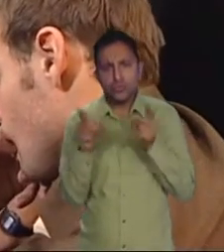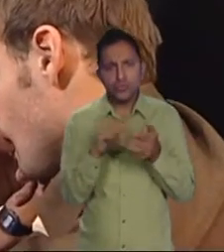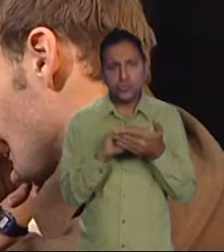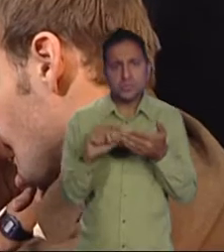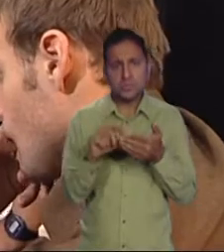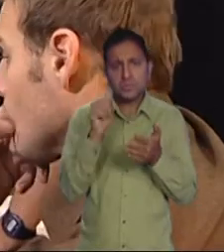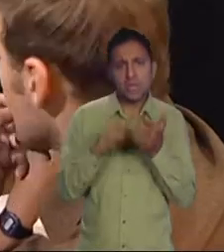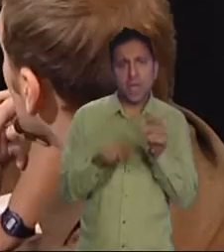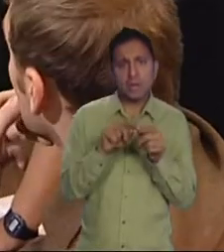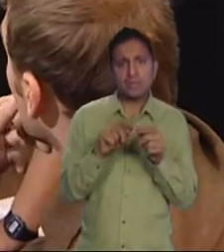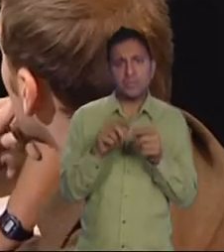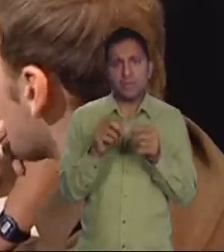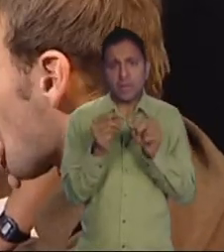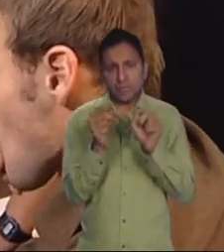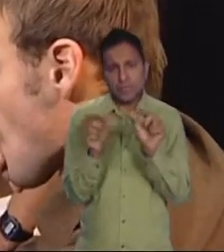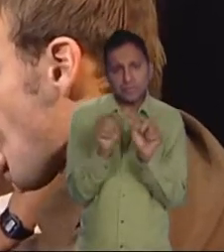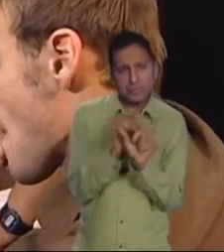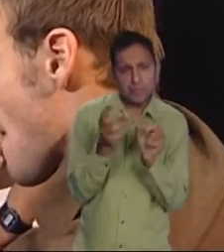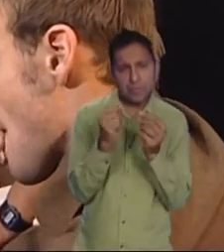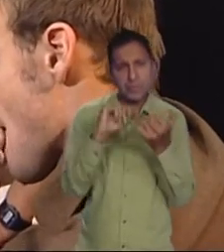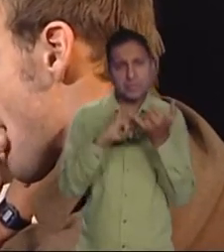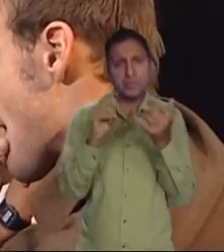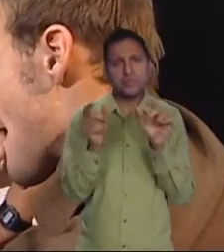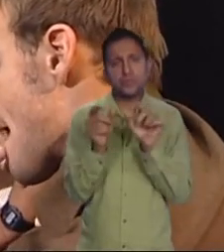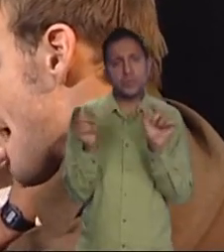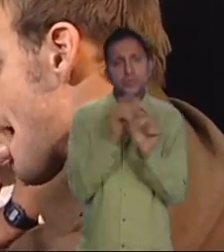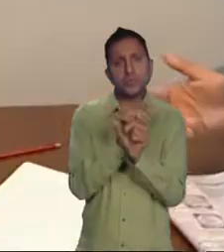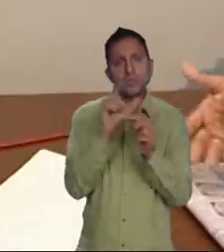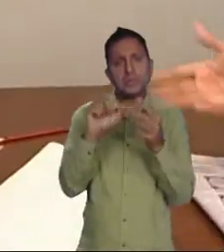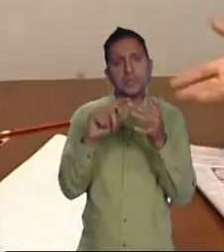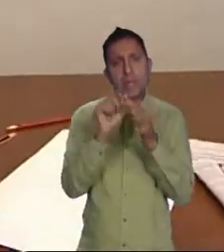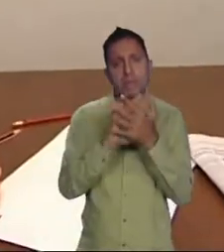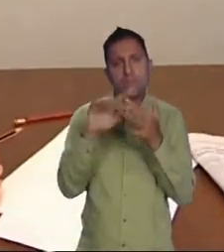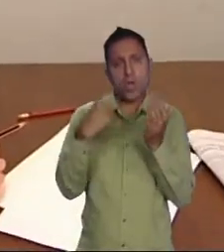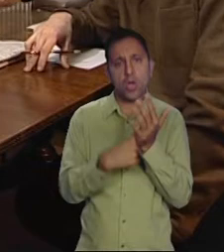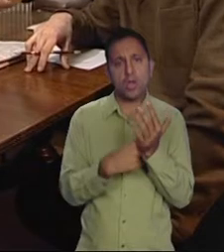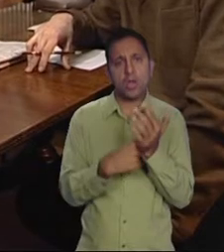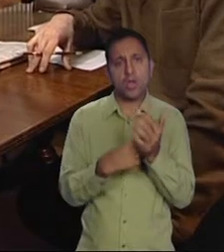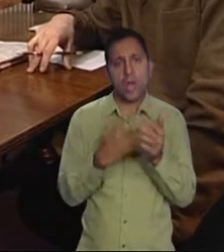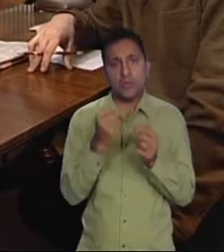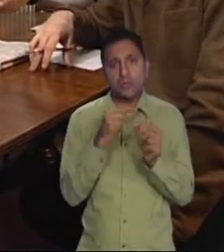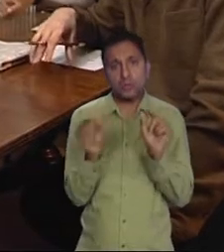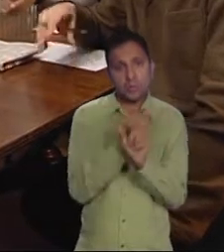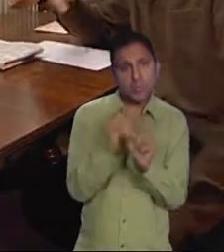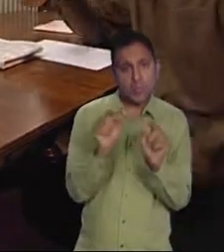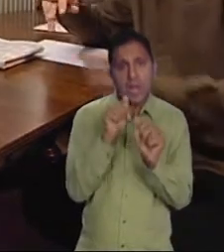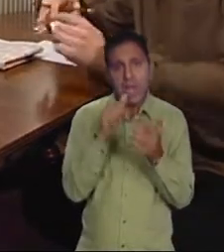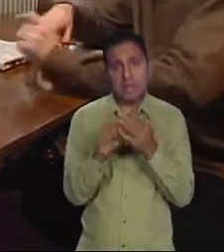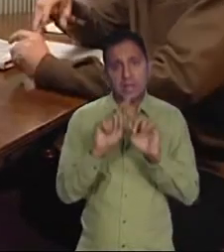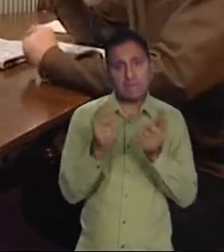for a different letter. Your challenge is to work out what letters these really represent. If you get stuck, then tough.